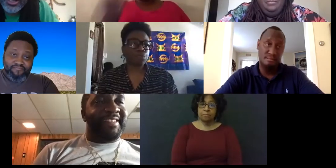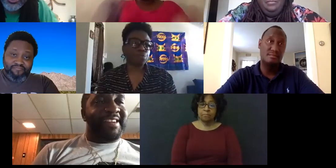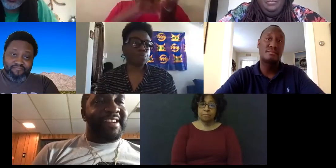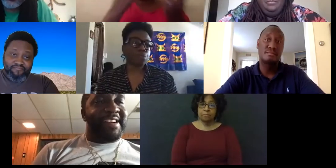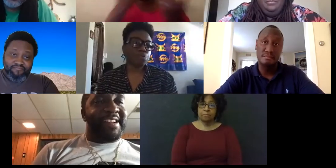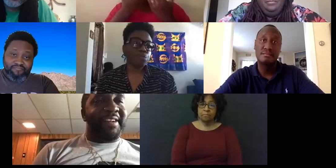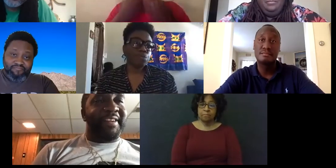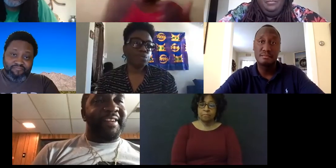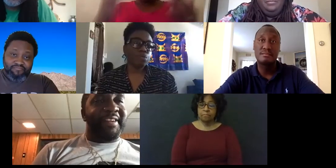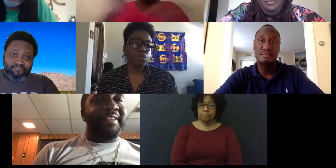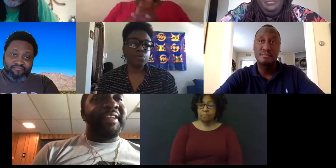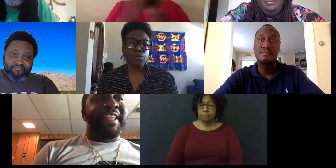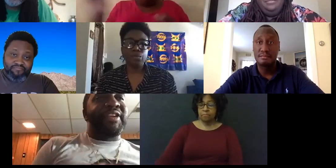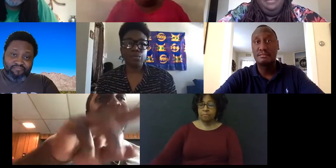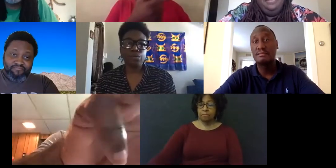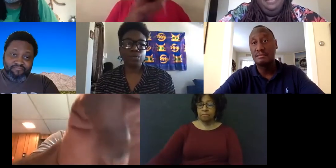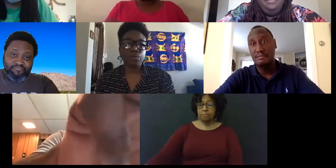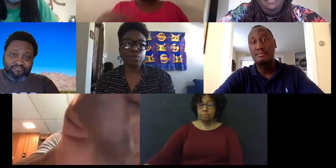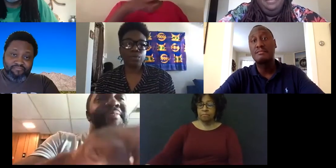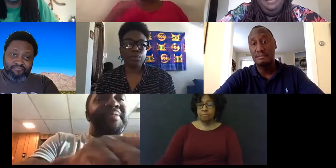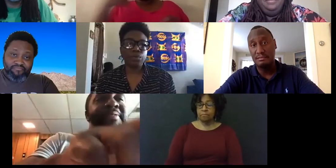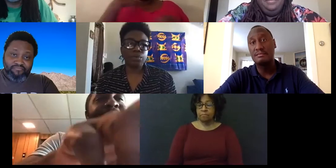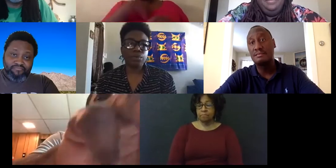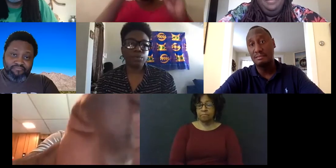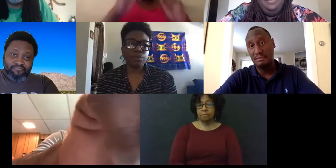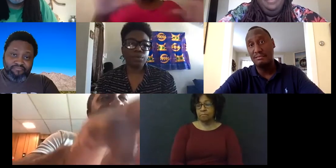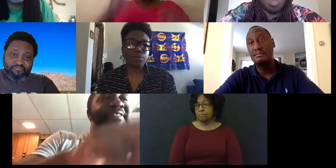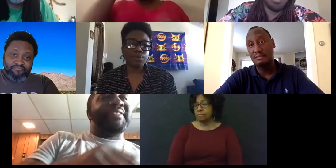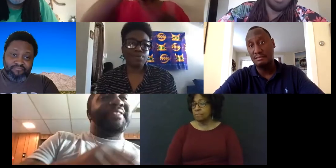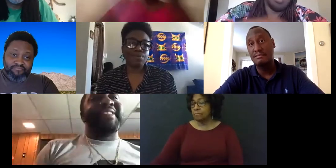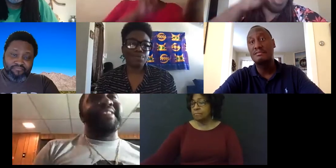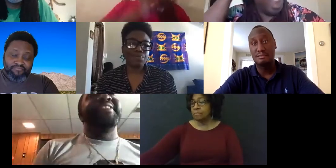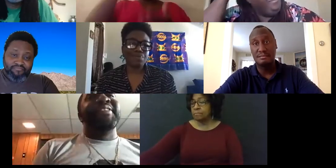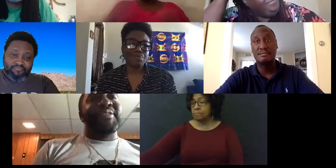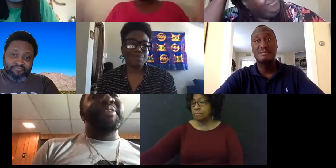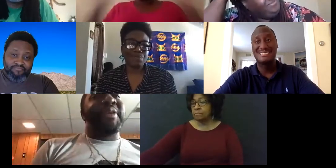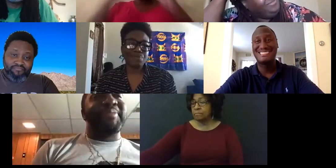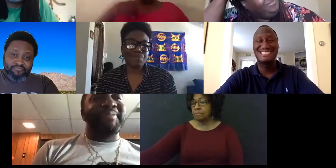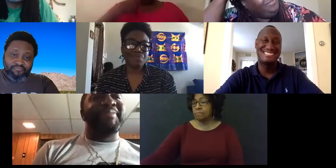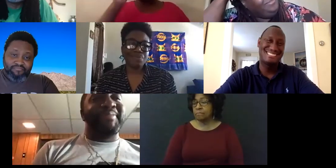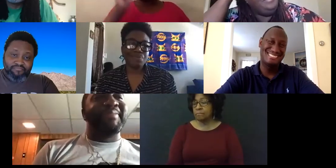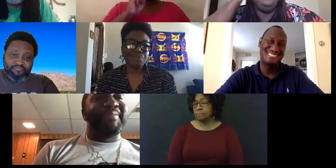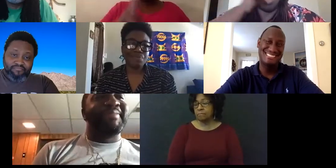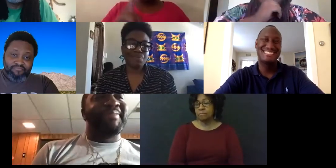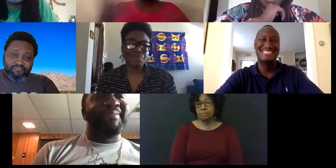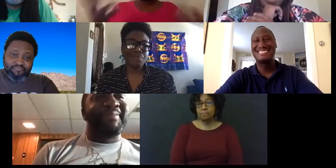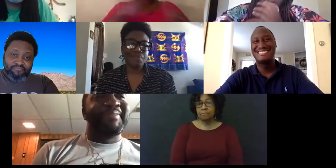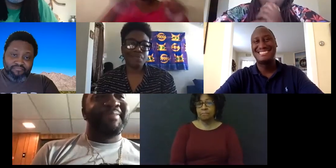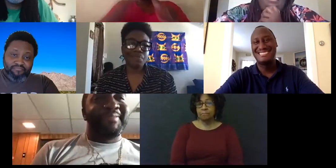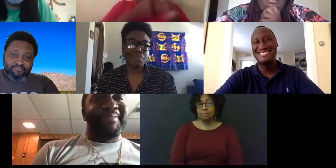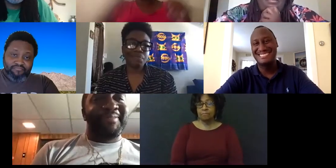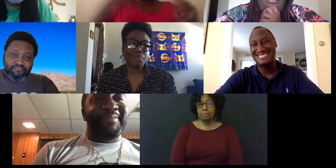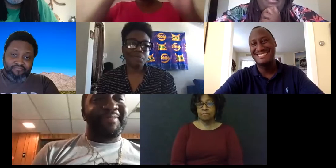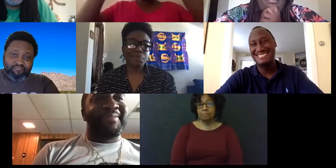just want to thank you all. And we could do this for a whole other hour and a half. But yeah. Everyone, y'all